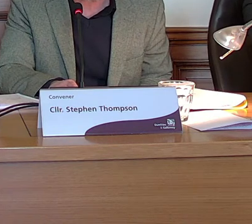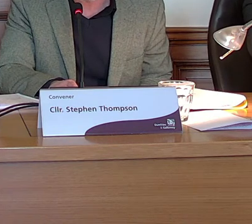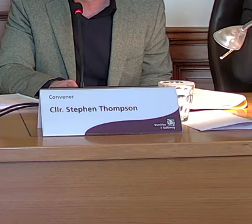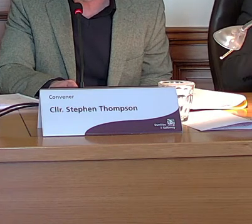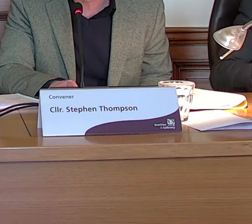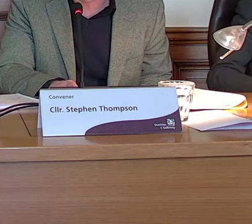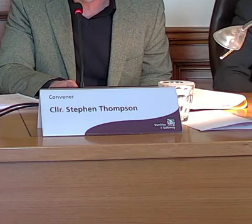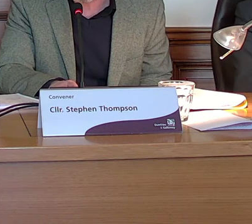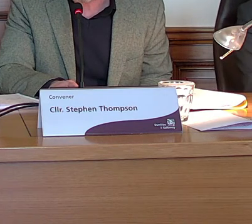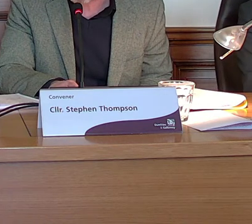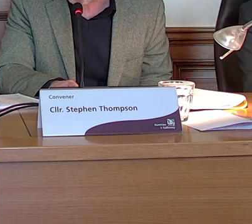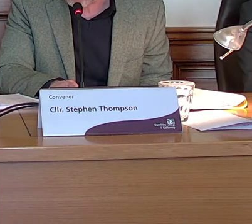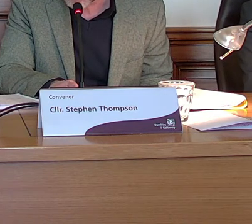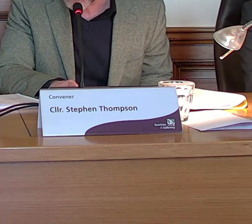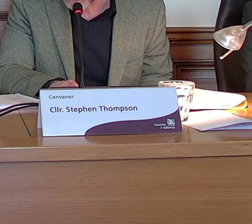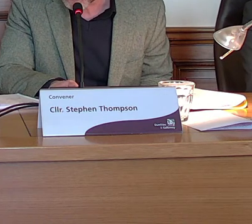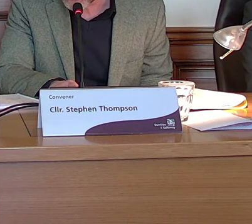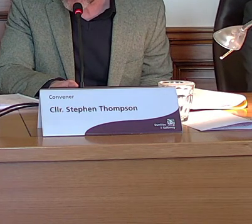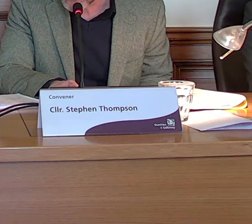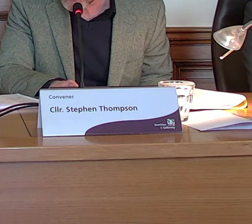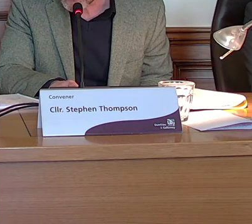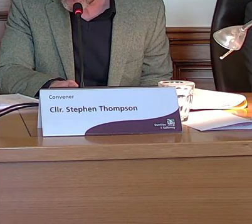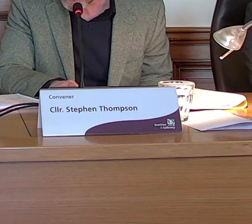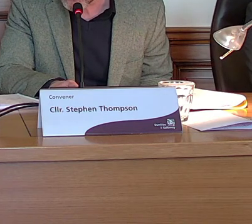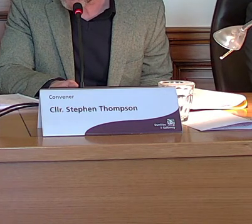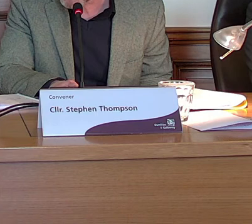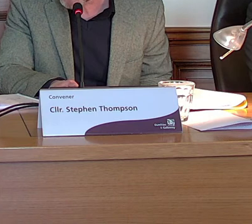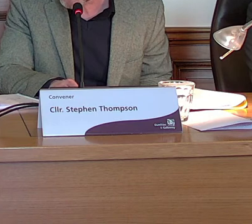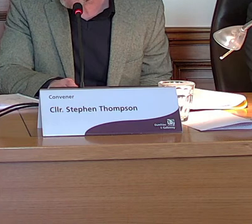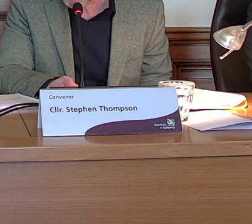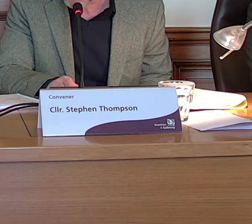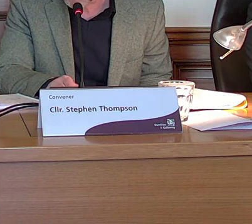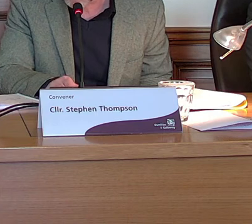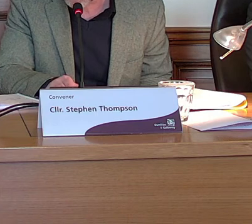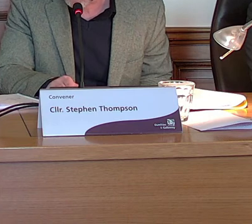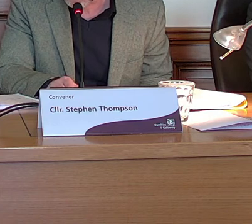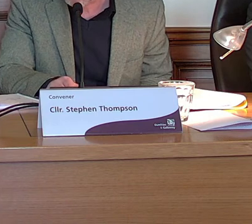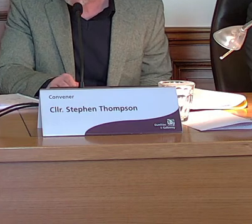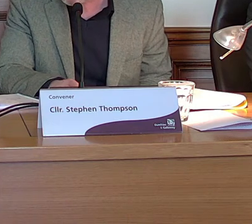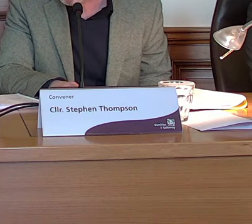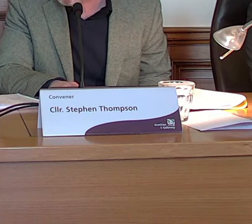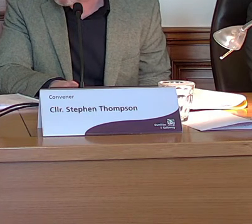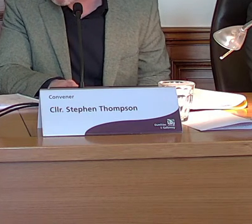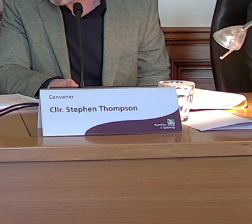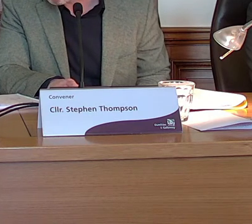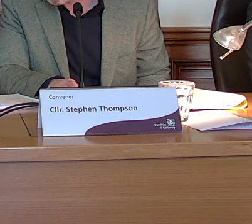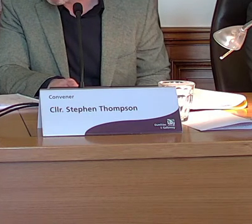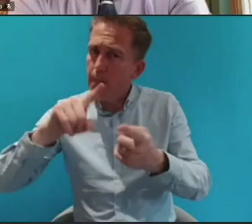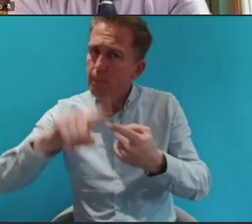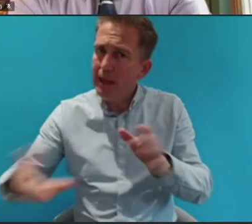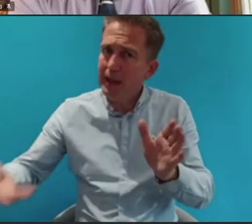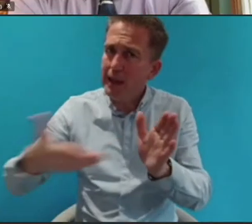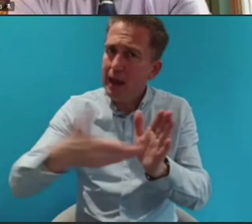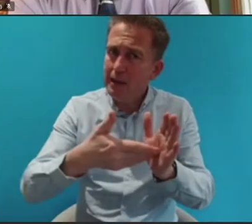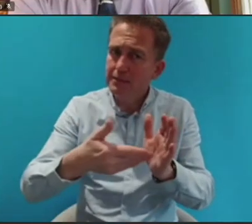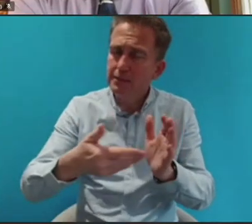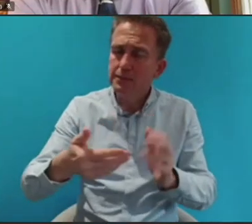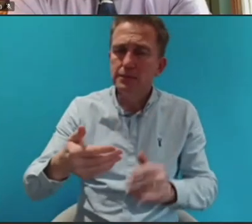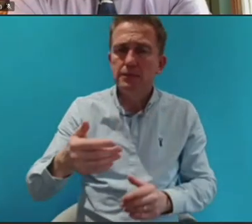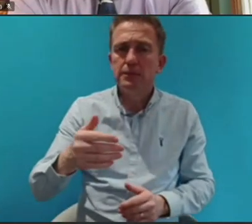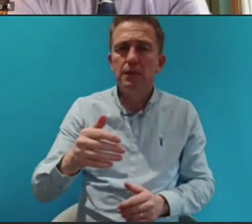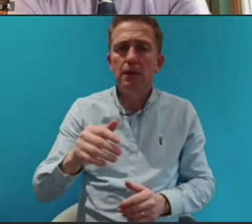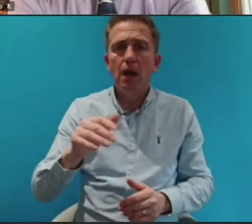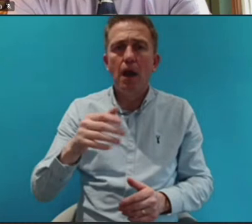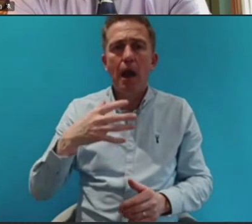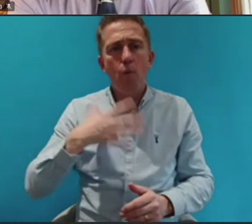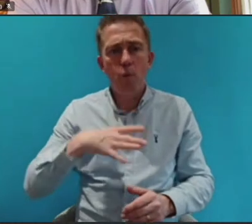concludes the business for today. Is that a legacy hand? Or Councillor Blake, did you want to come in finally? I did